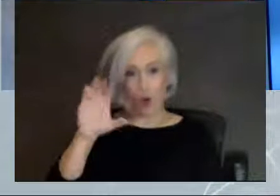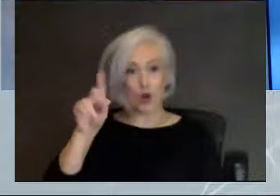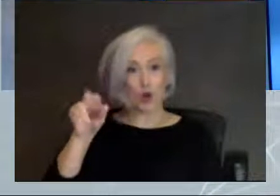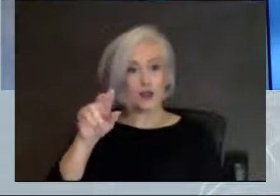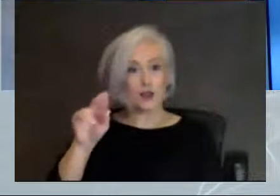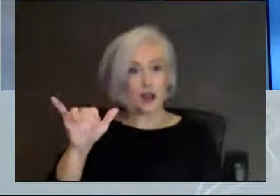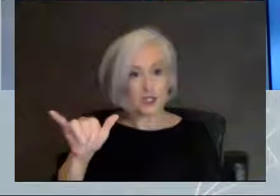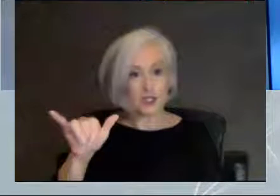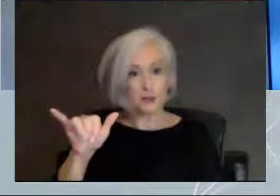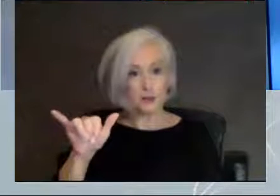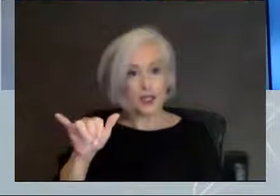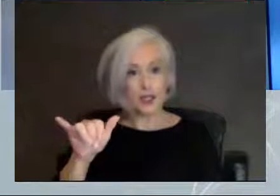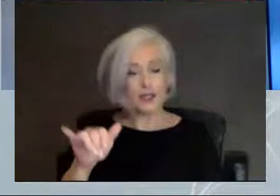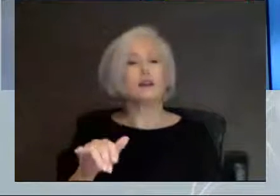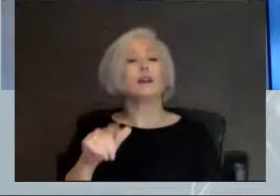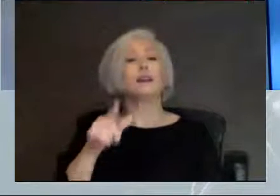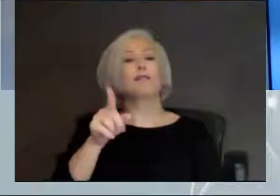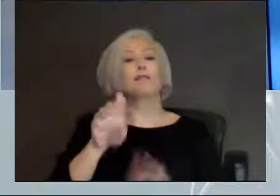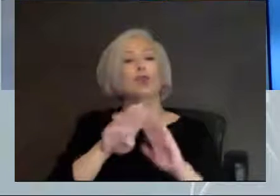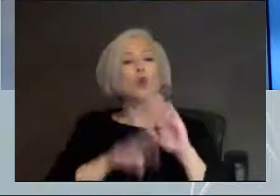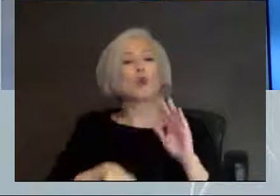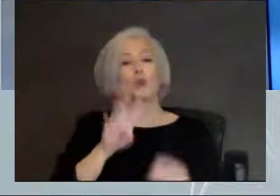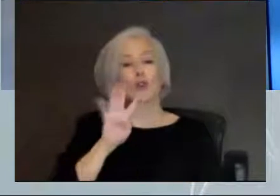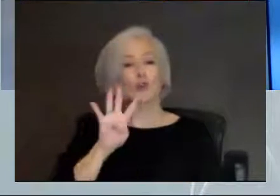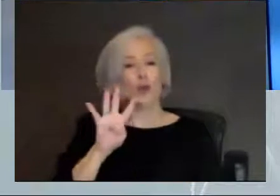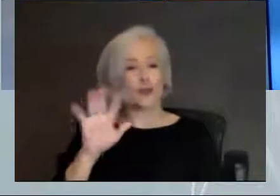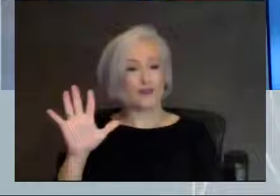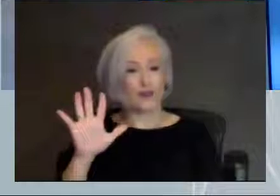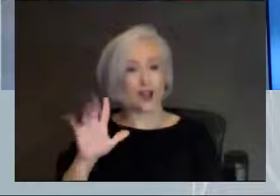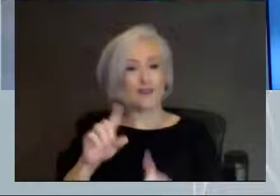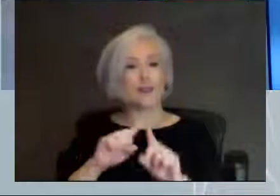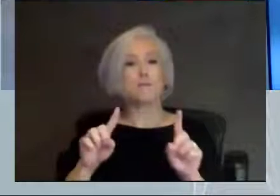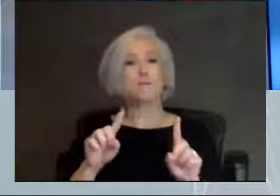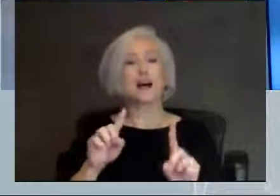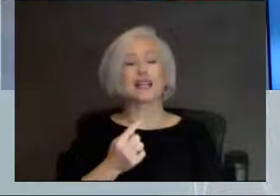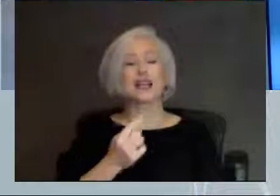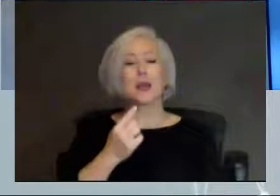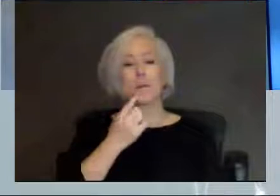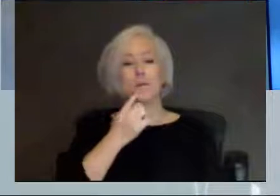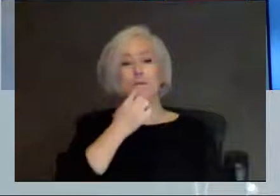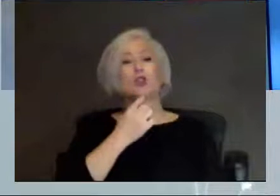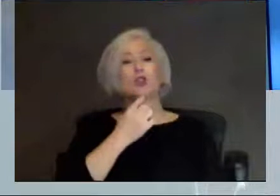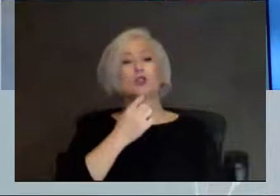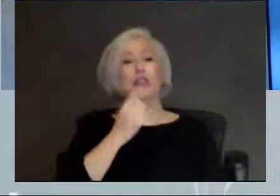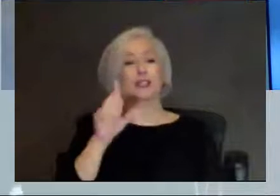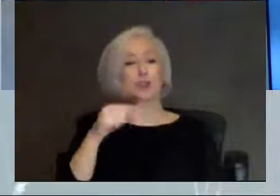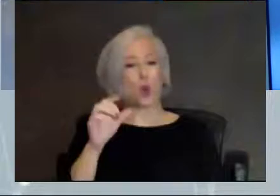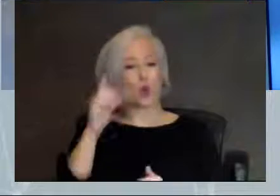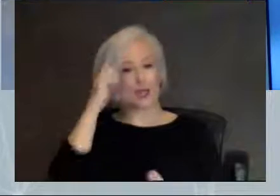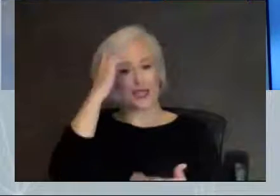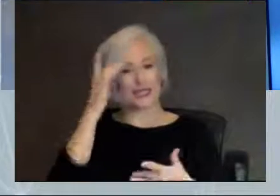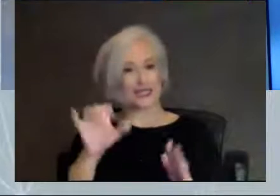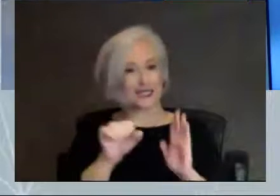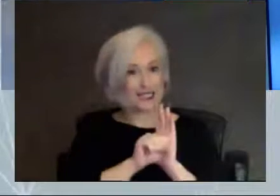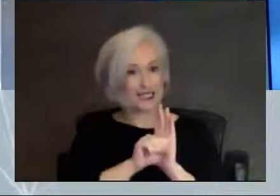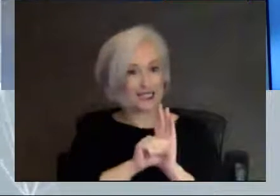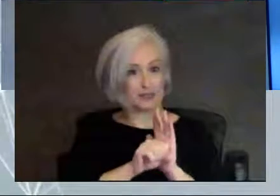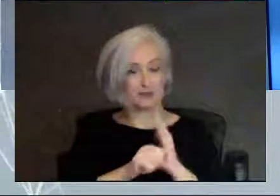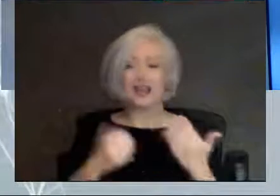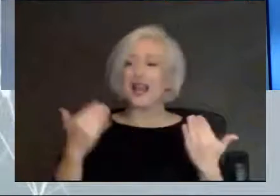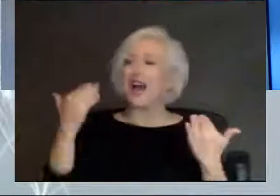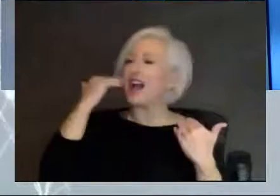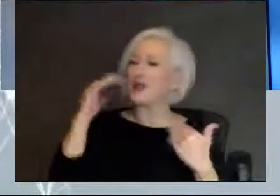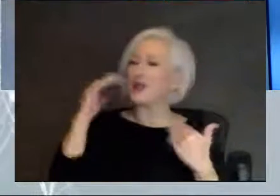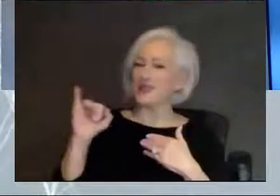only symptom. I know we're getting into insurance coverage, but that's a question a lot of people sitting at home are going to have. Yeah, I'll